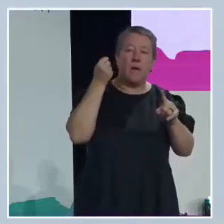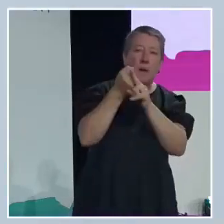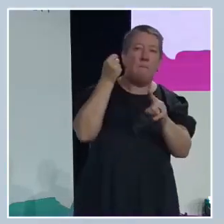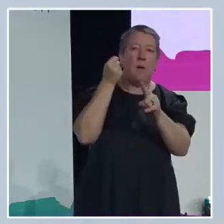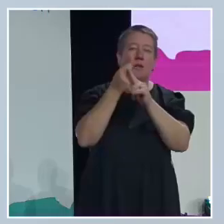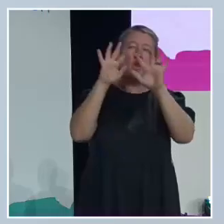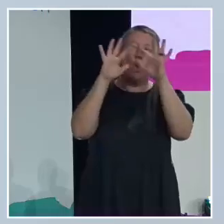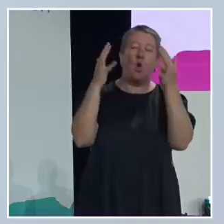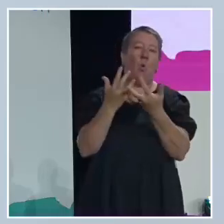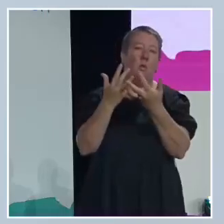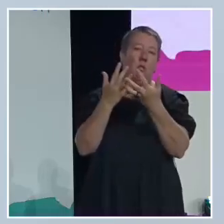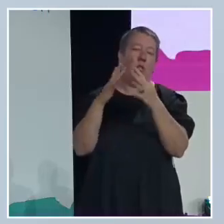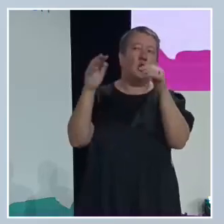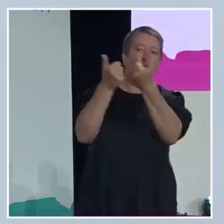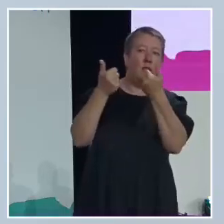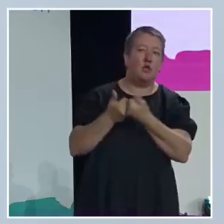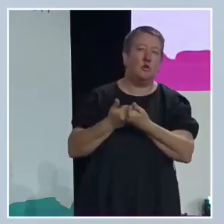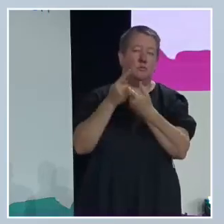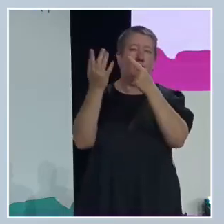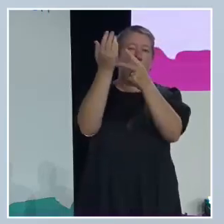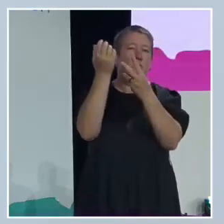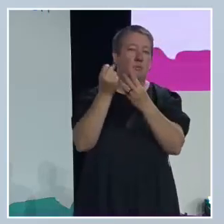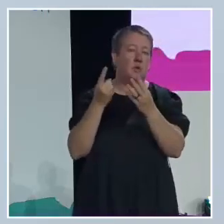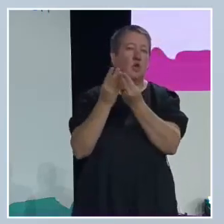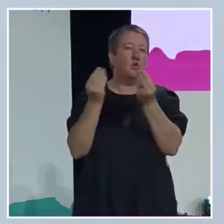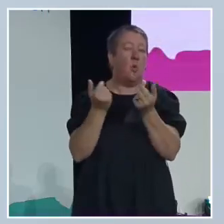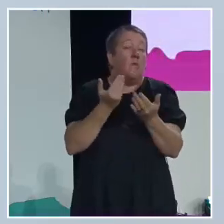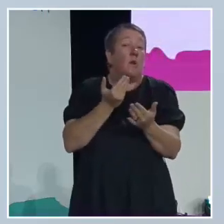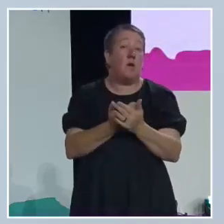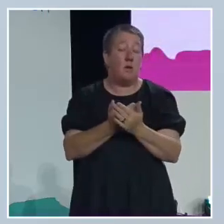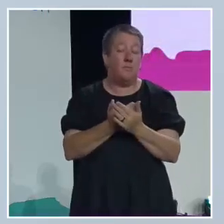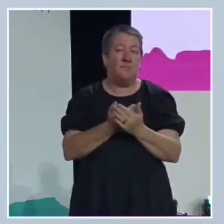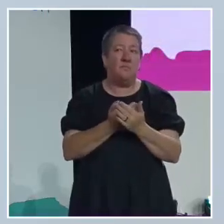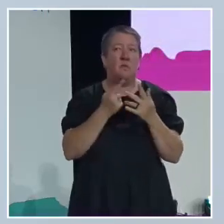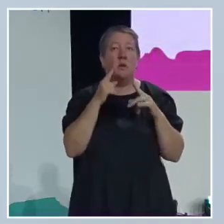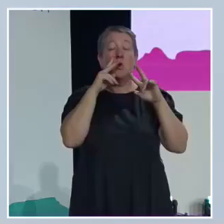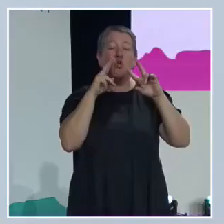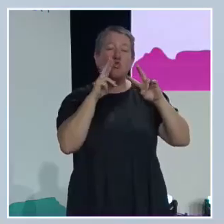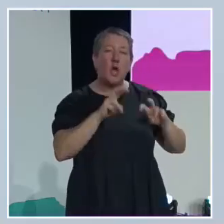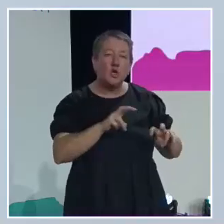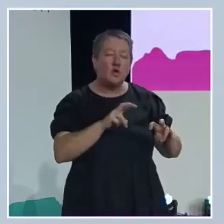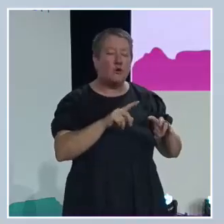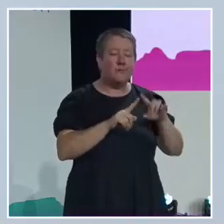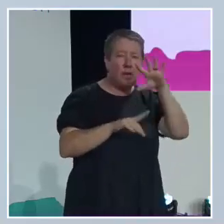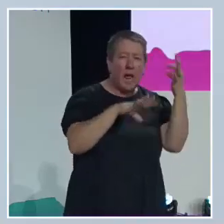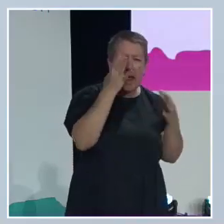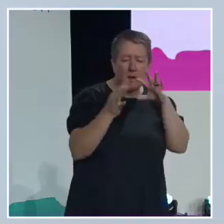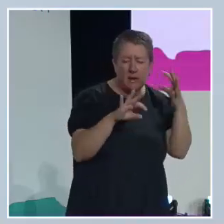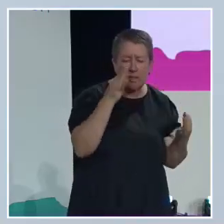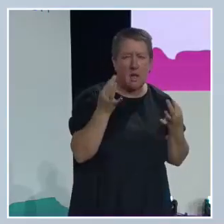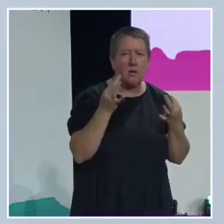to global challenges. So the research and analysis often